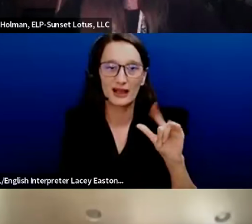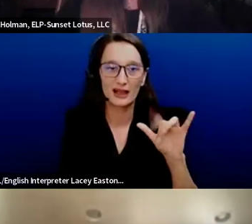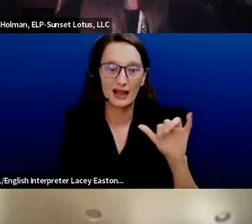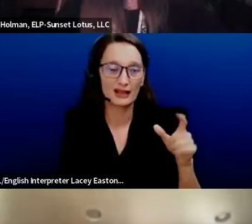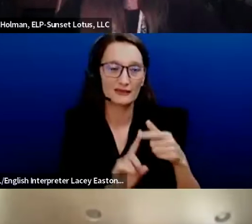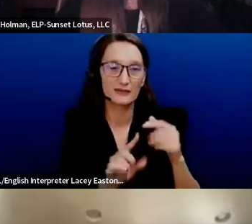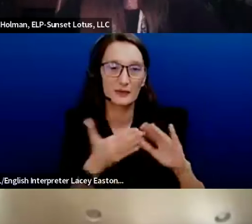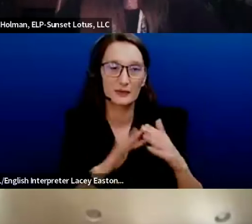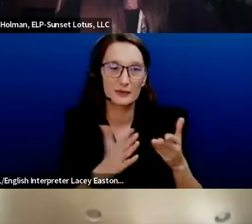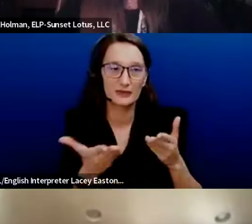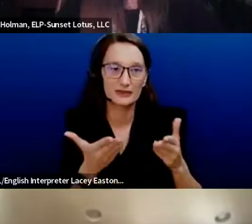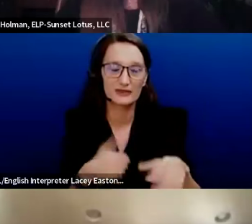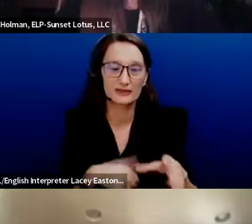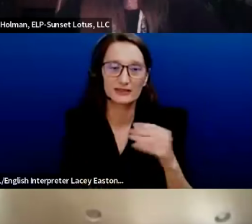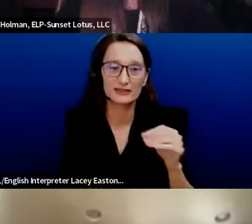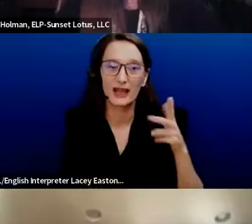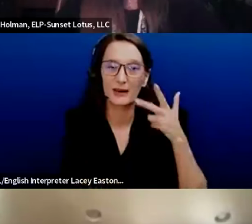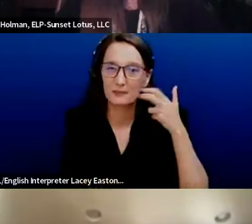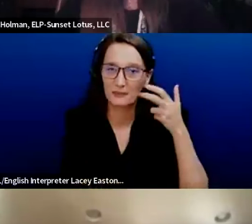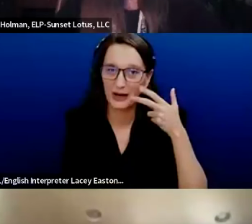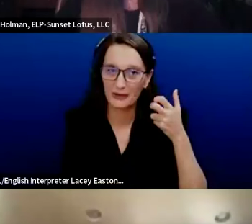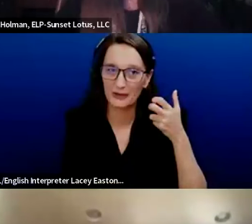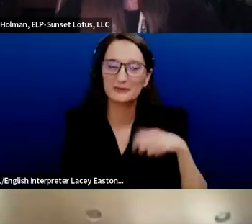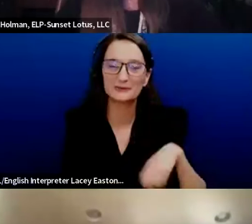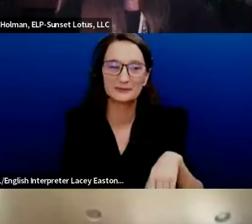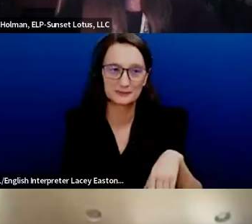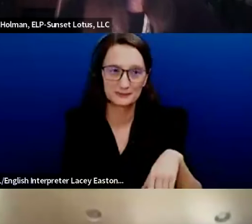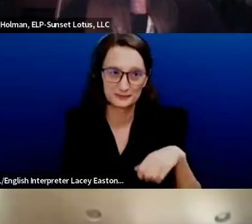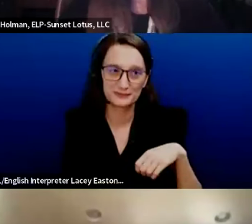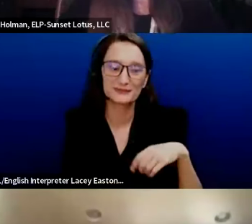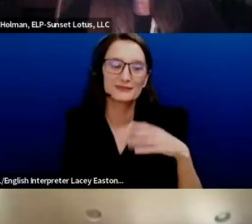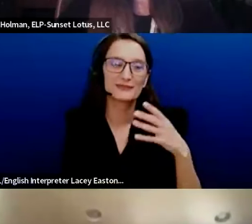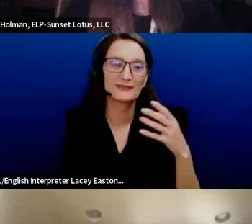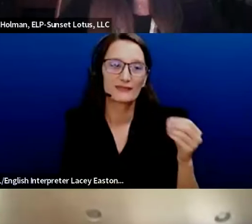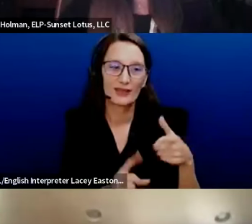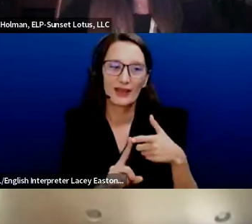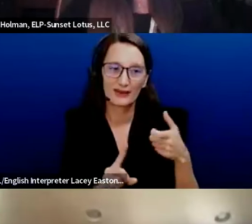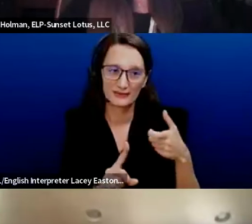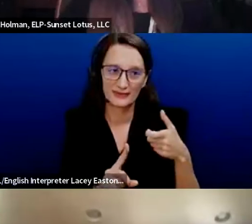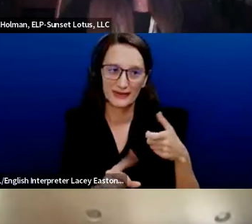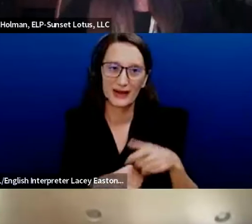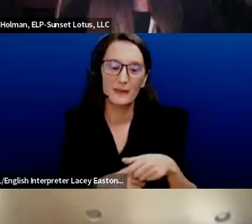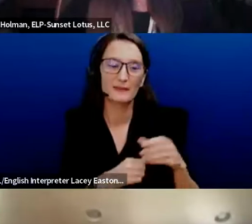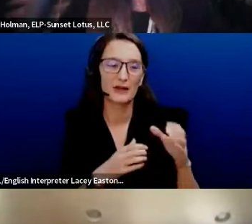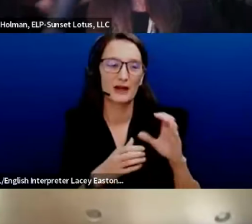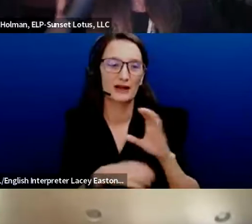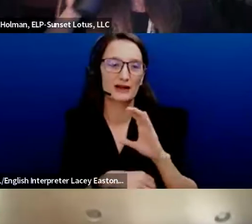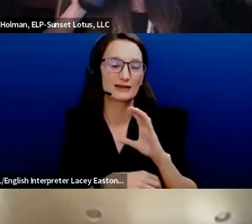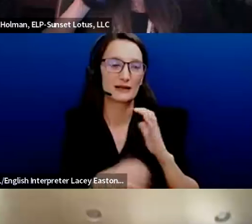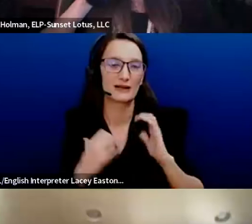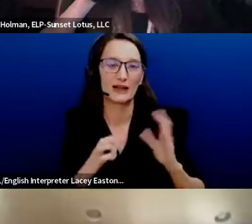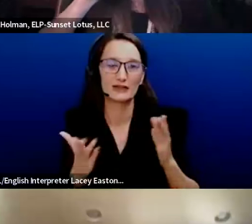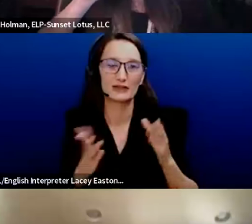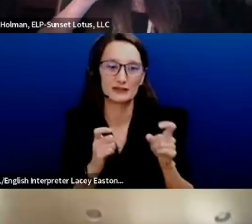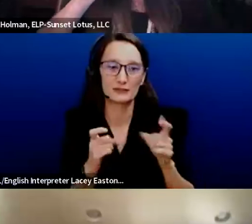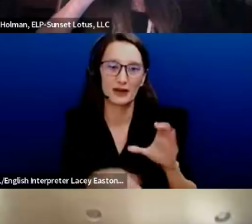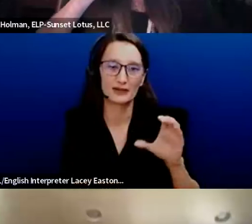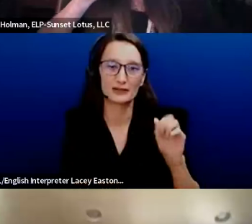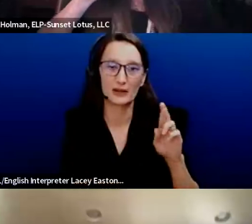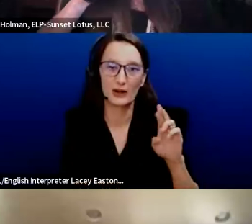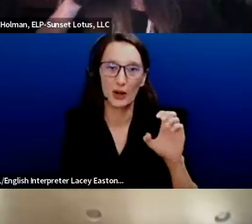Services and Michael Mercado. And from we've got client services manager. I see Carol on this morning. Good morning,